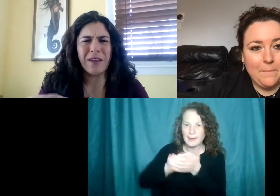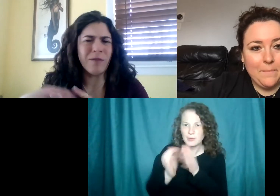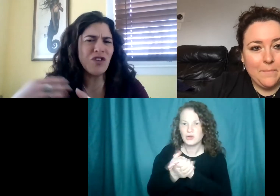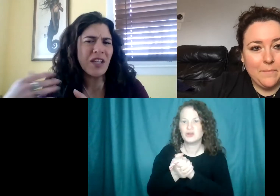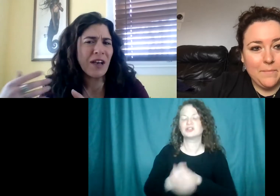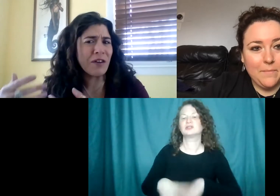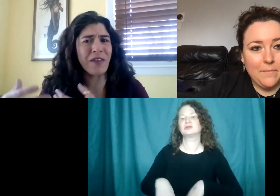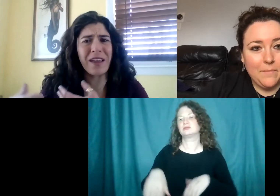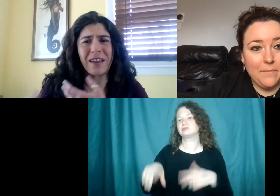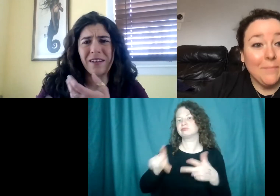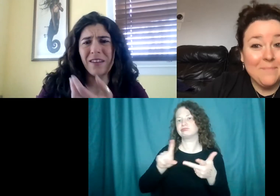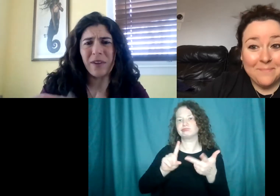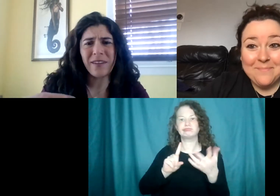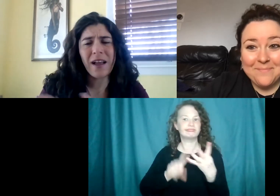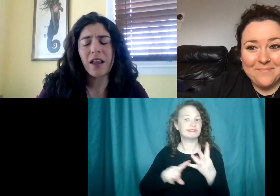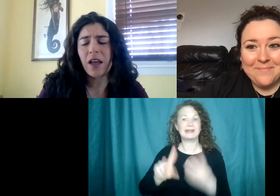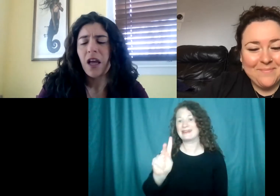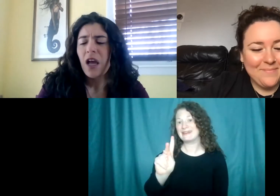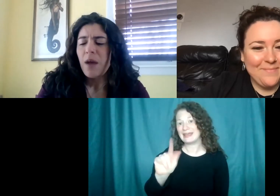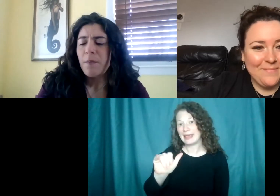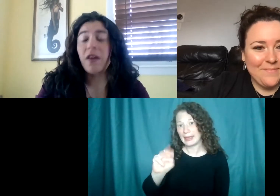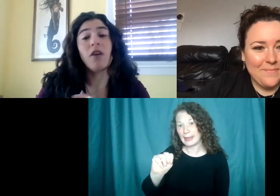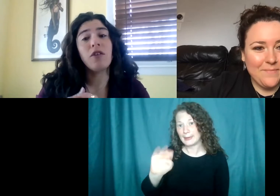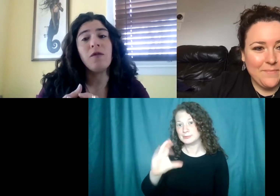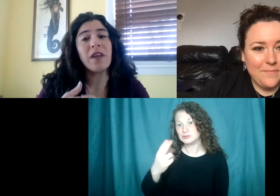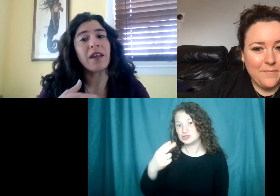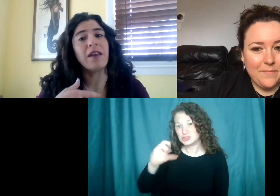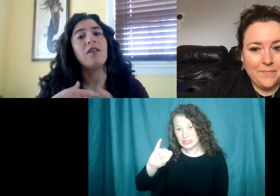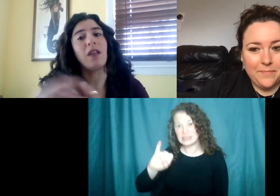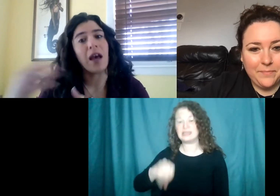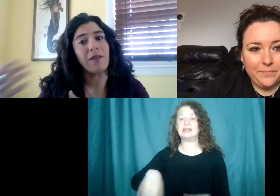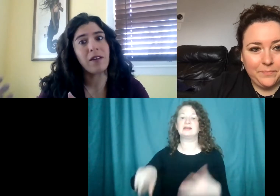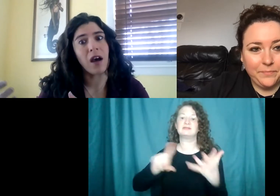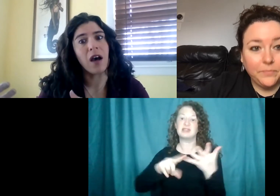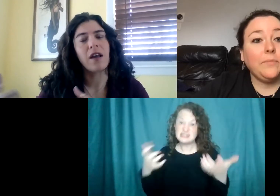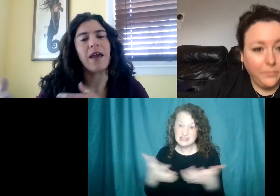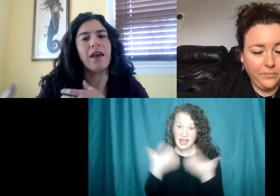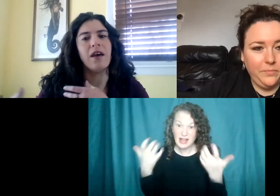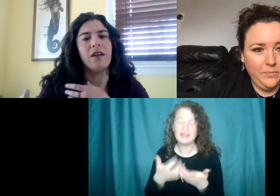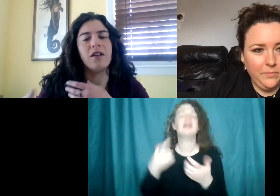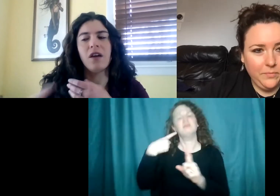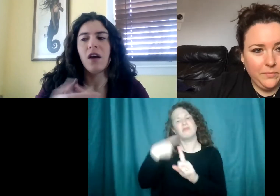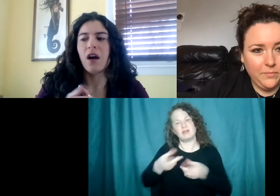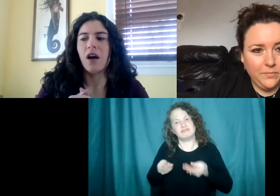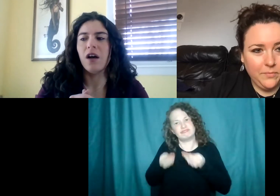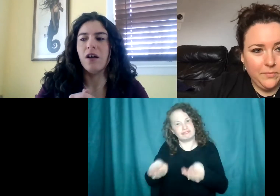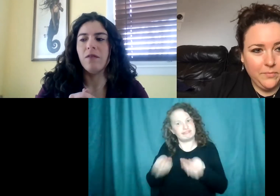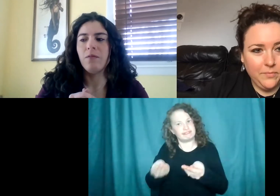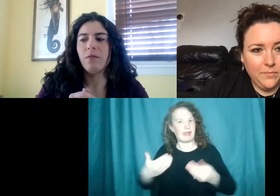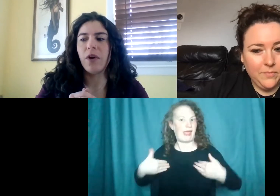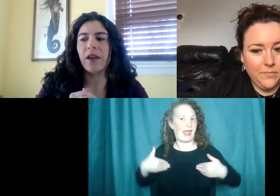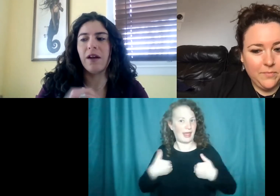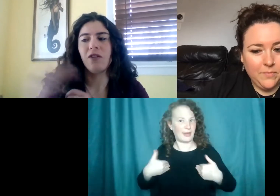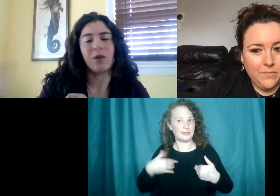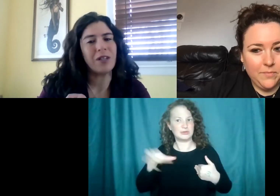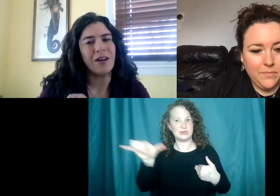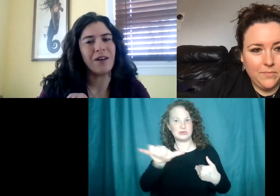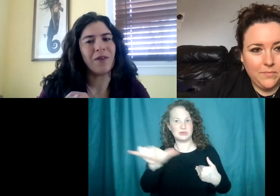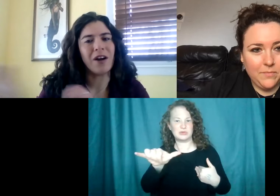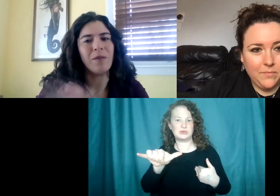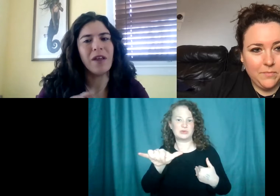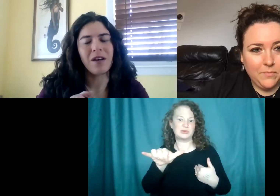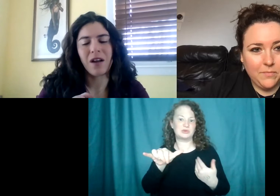making kimchi out of it and seaweed salad, but then also feeding it to livestock and putting it elsewhere